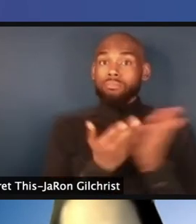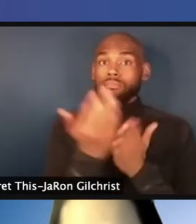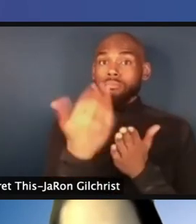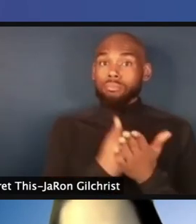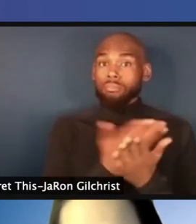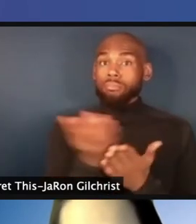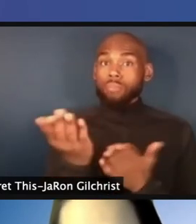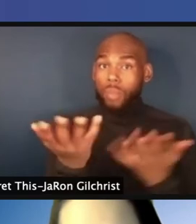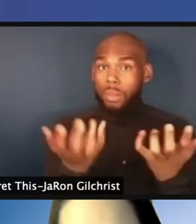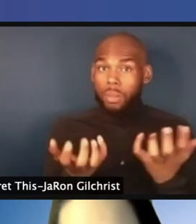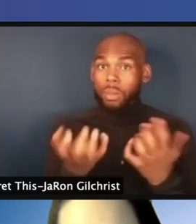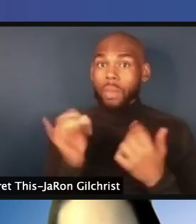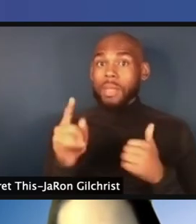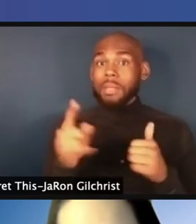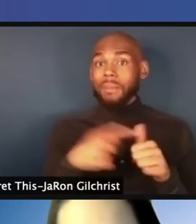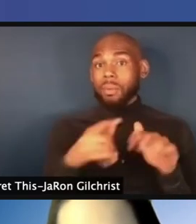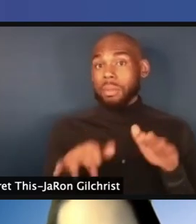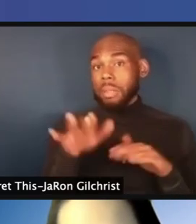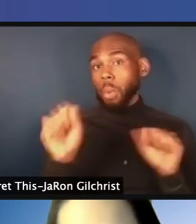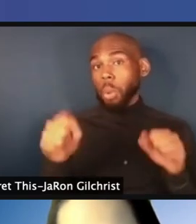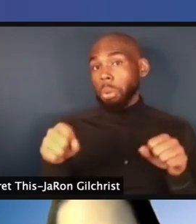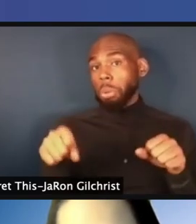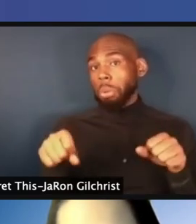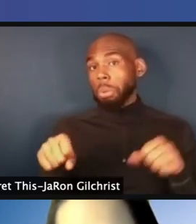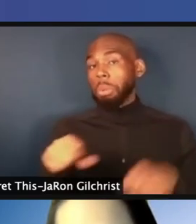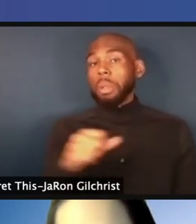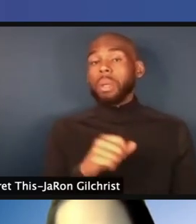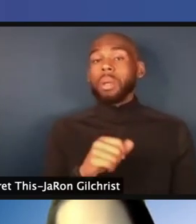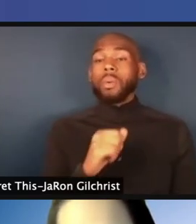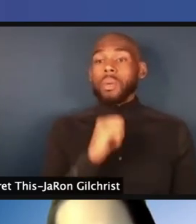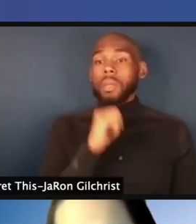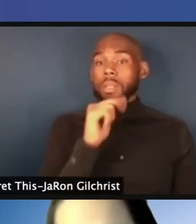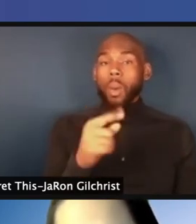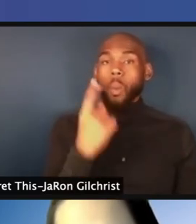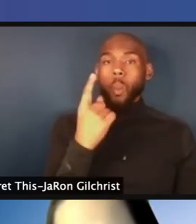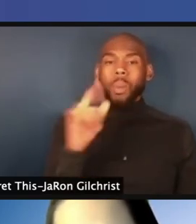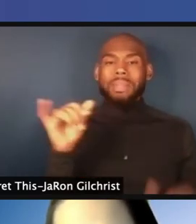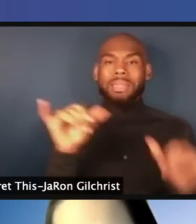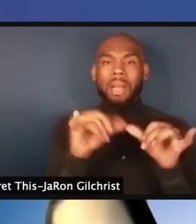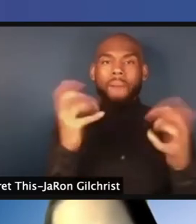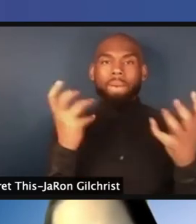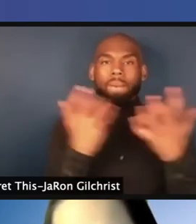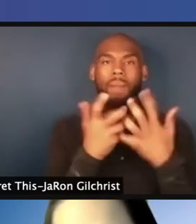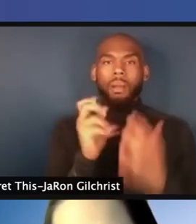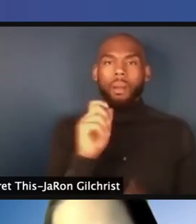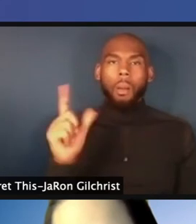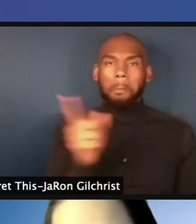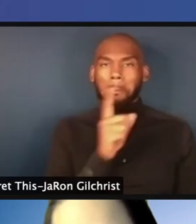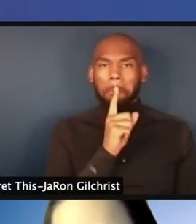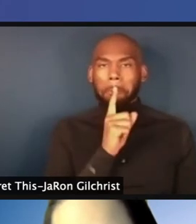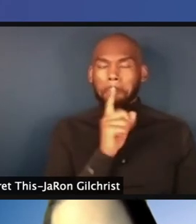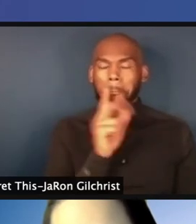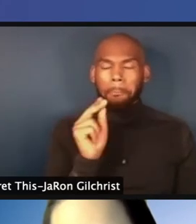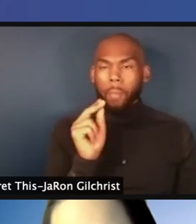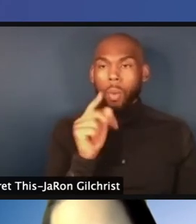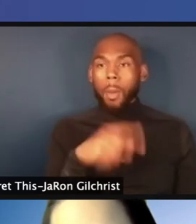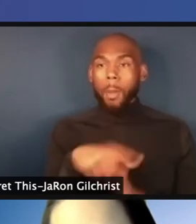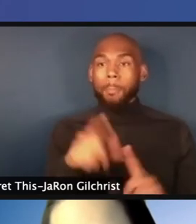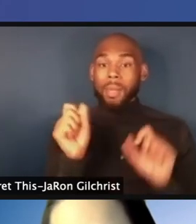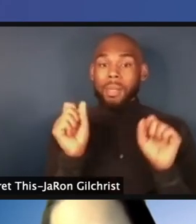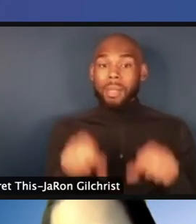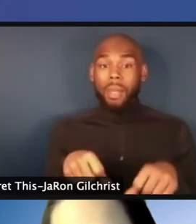the, you know, the first step. So it's not necessarily a one size fits all. But it can be, and like Go